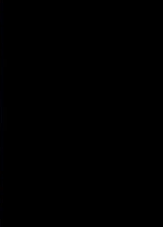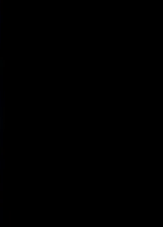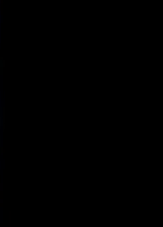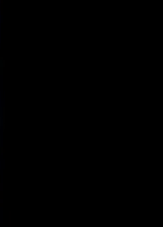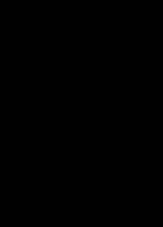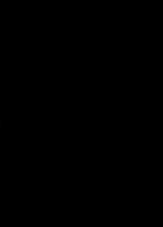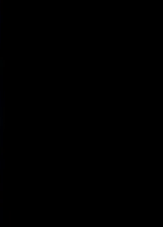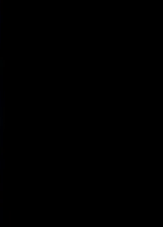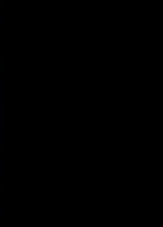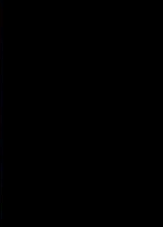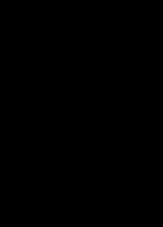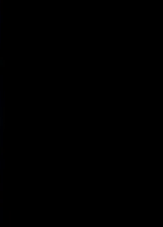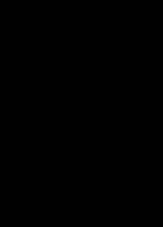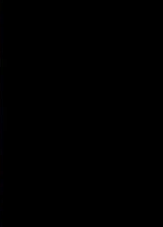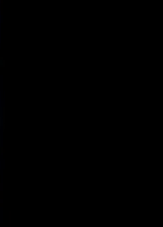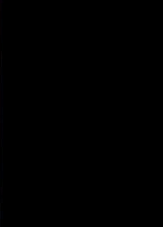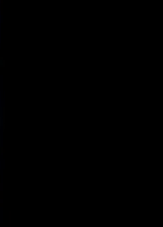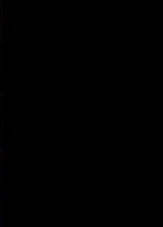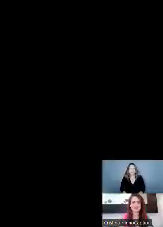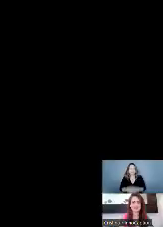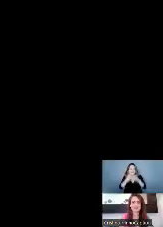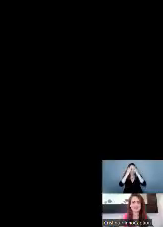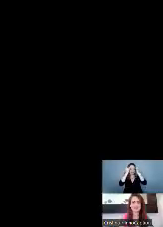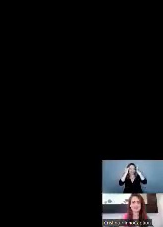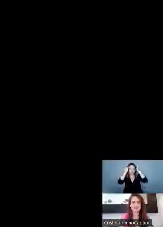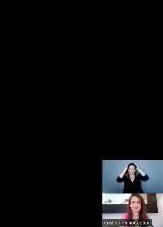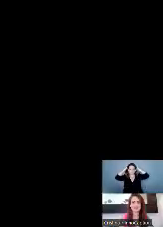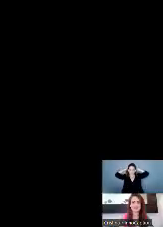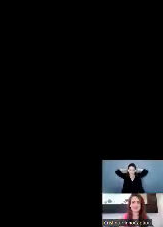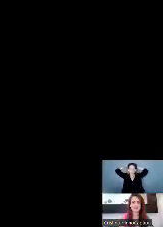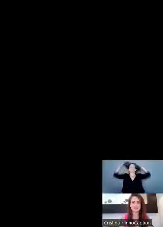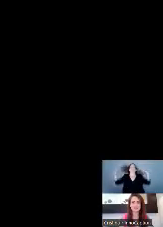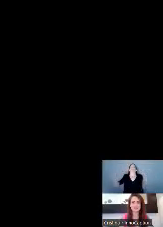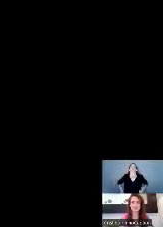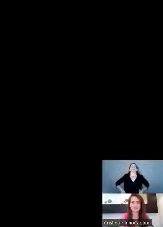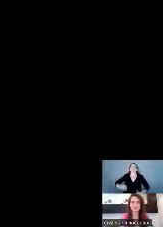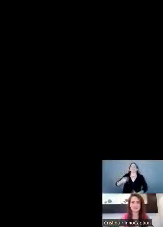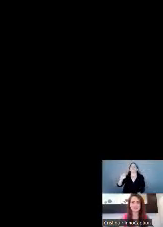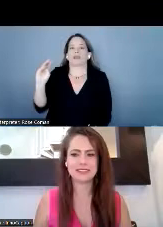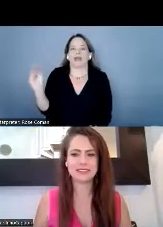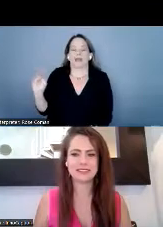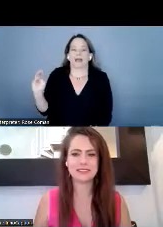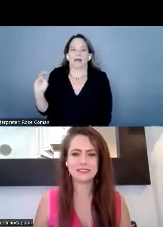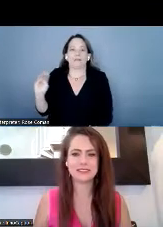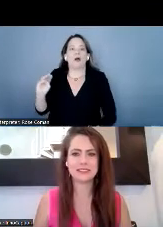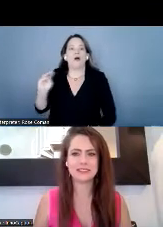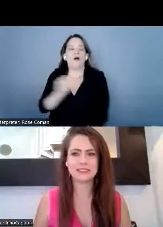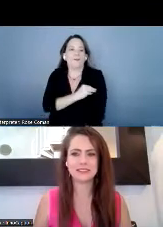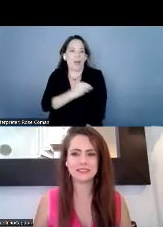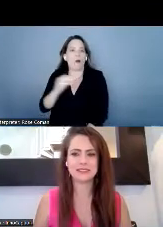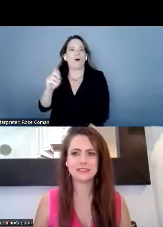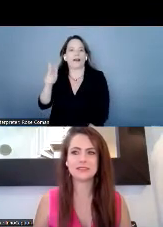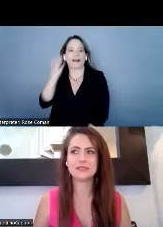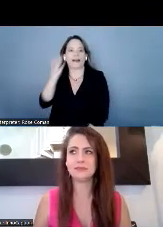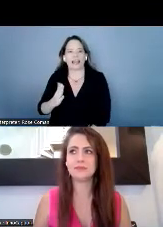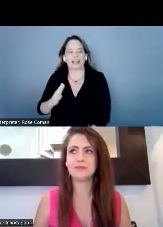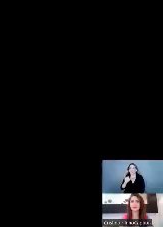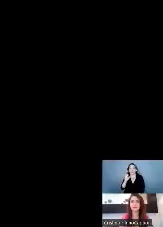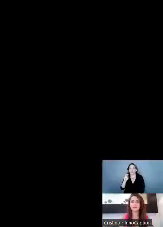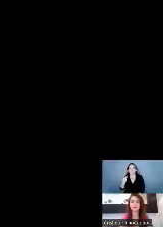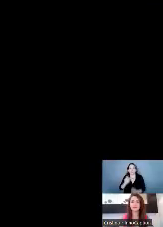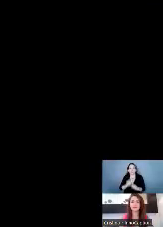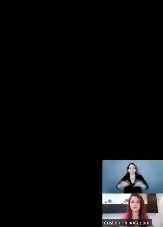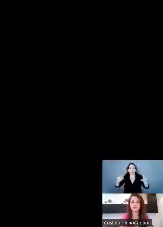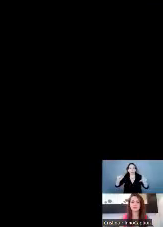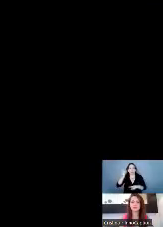all right thank you so much jen uh christina is pulling up the presentation now which